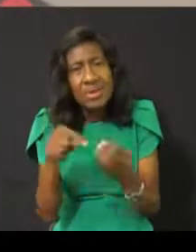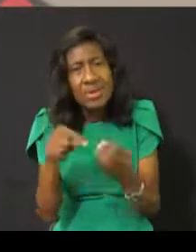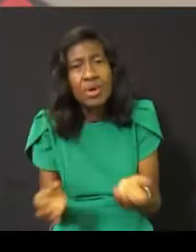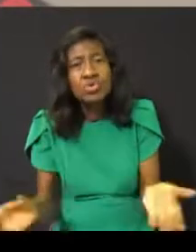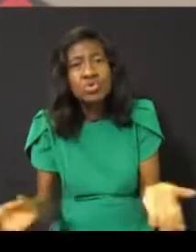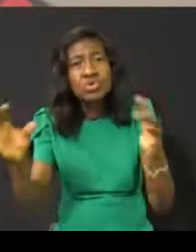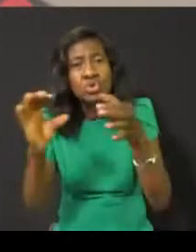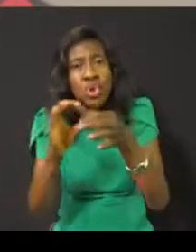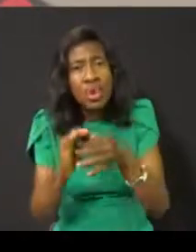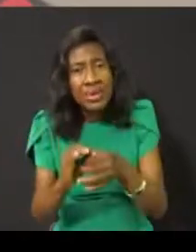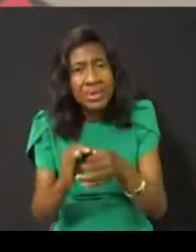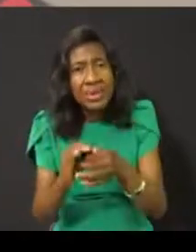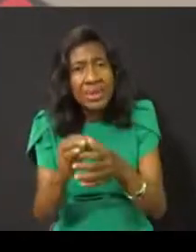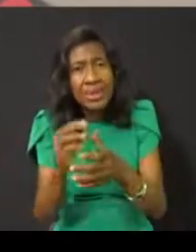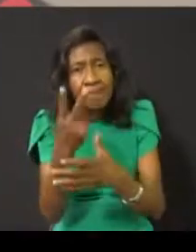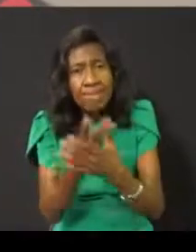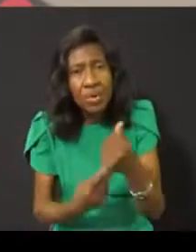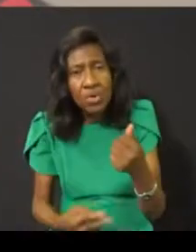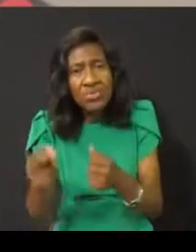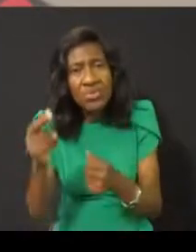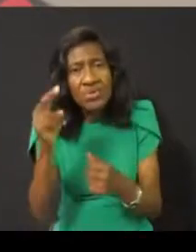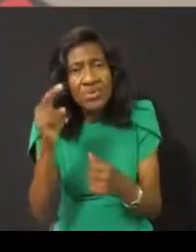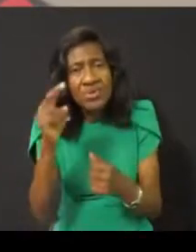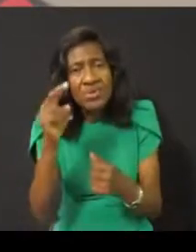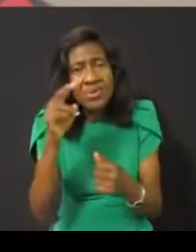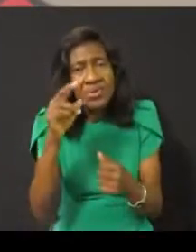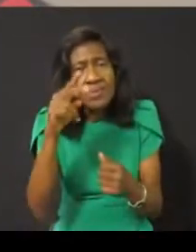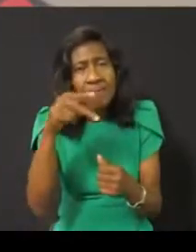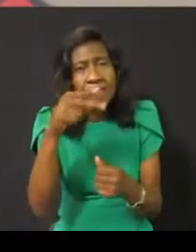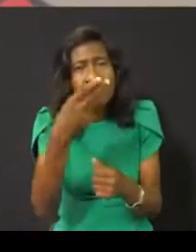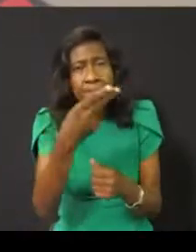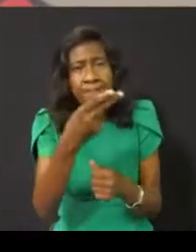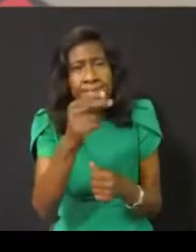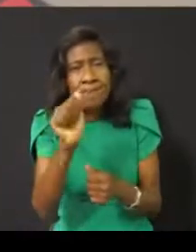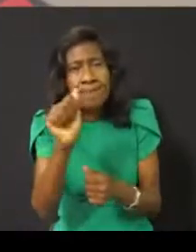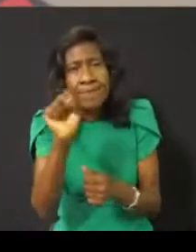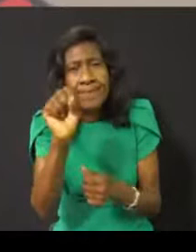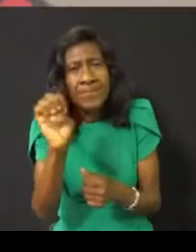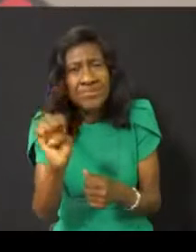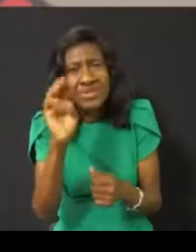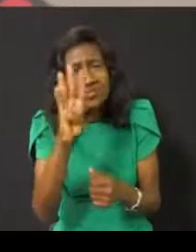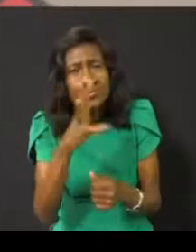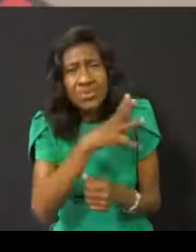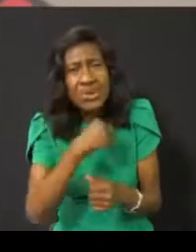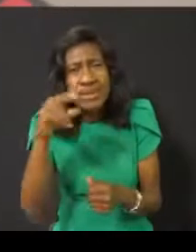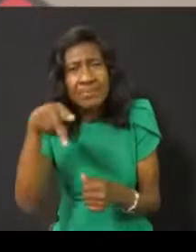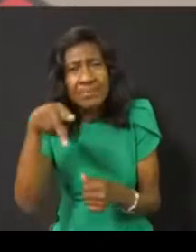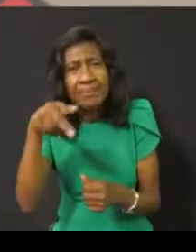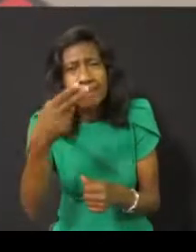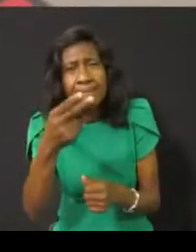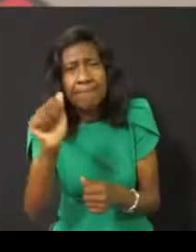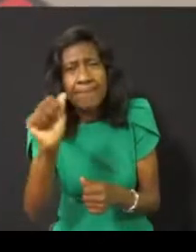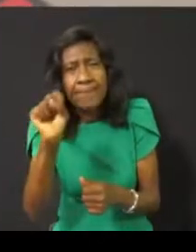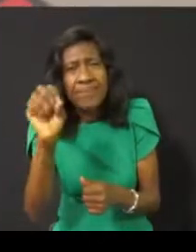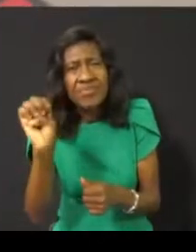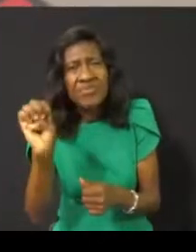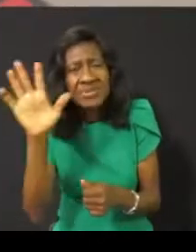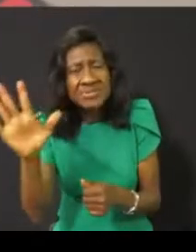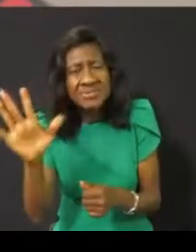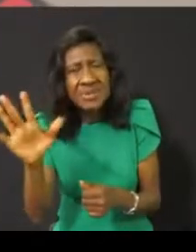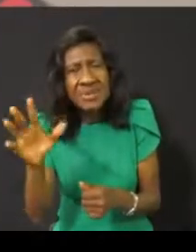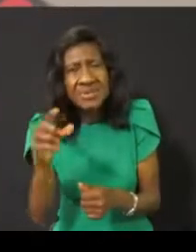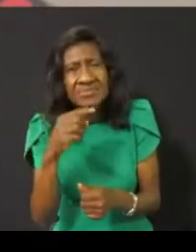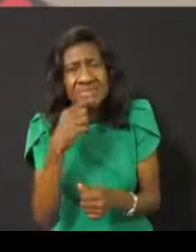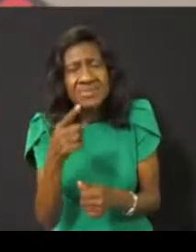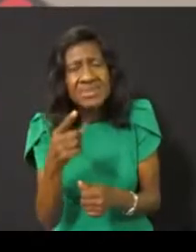The advice at the moment, and for everything that we have considered, really centers around the level